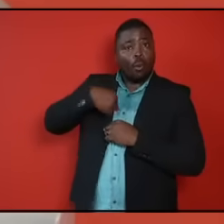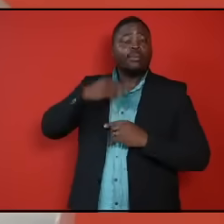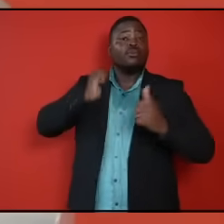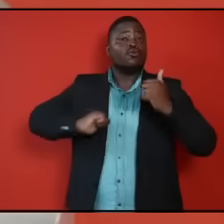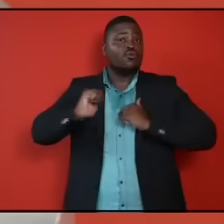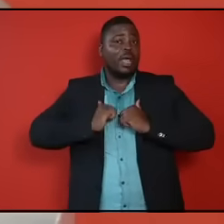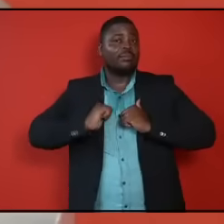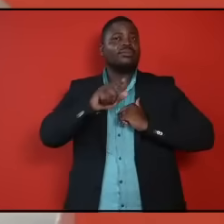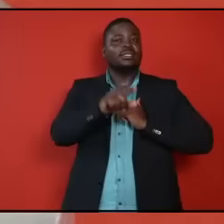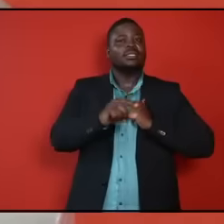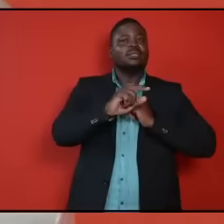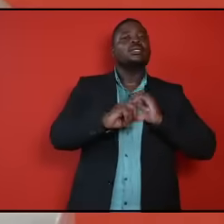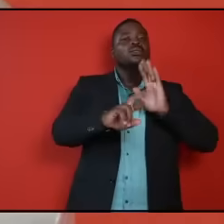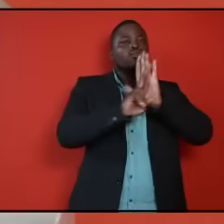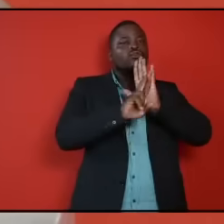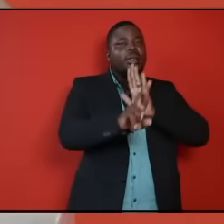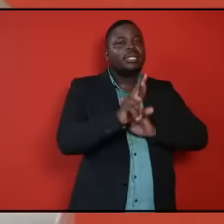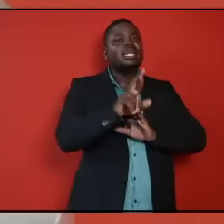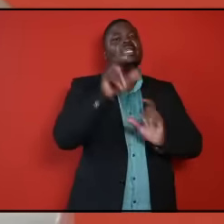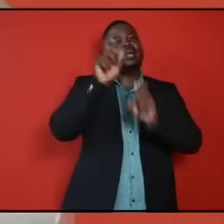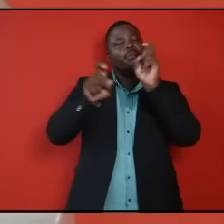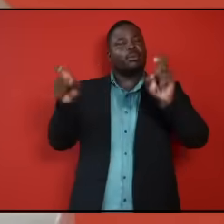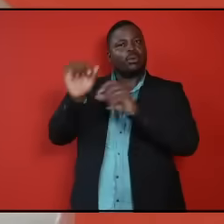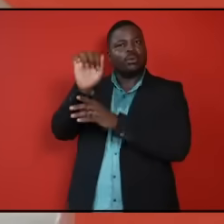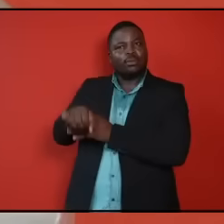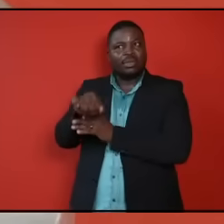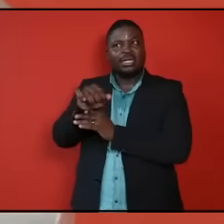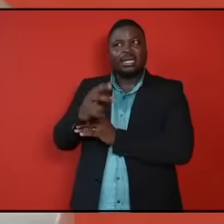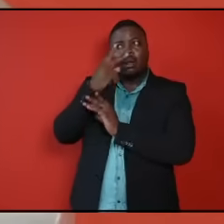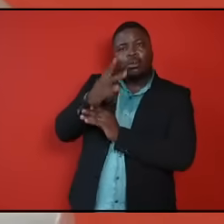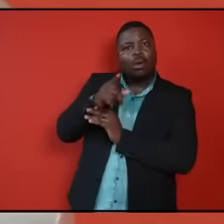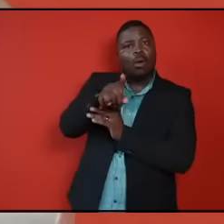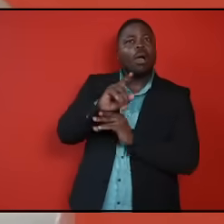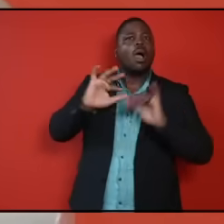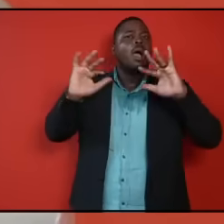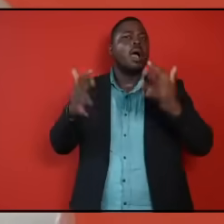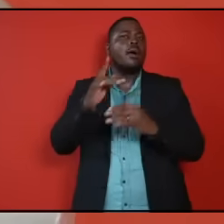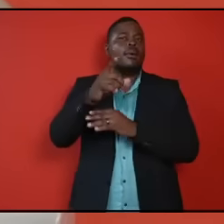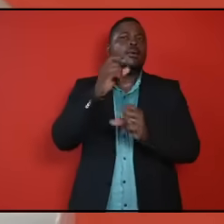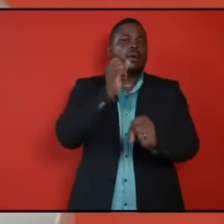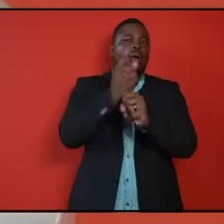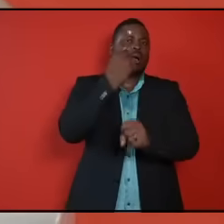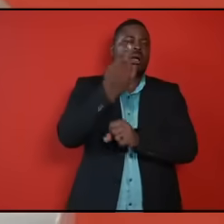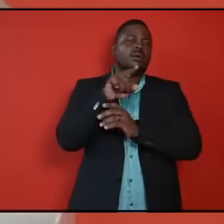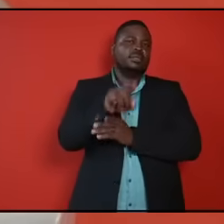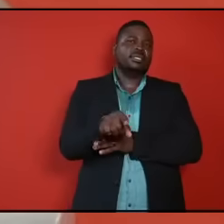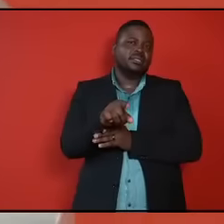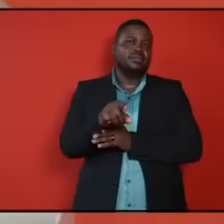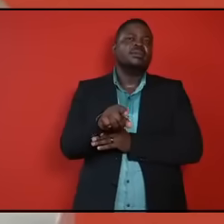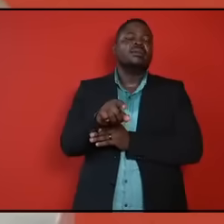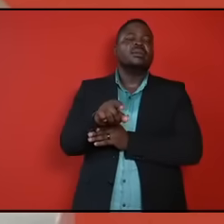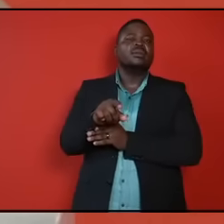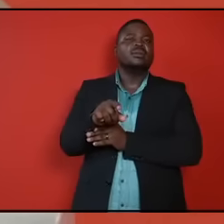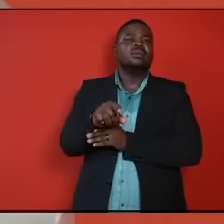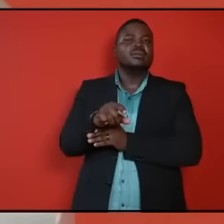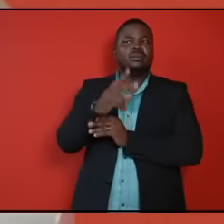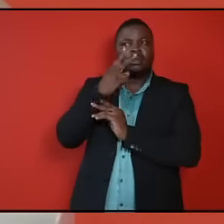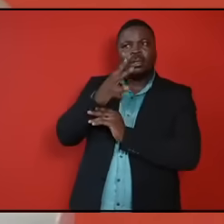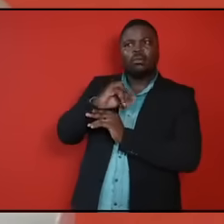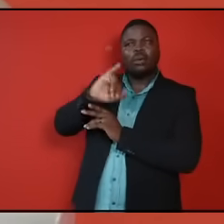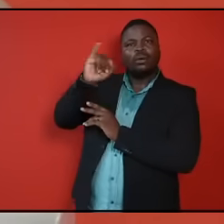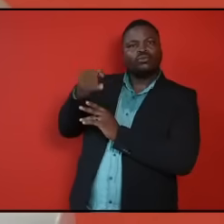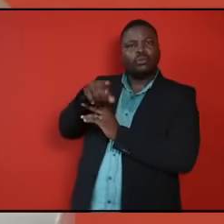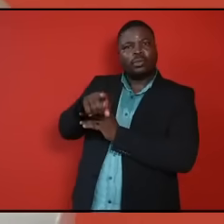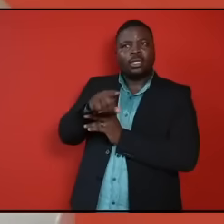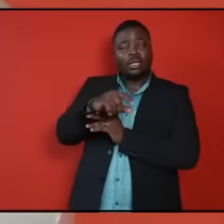the people. Look at how being undermined in Gauteng. We are in a cooperative, not Johannesburg. I mean, I'm from